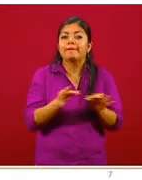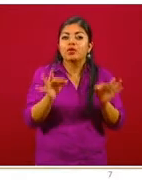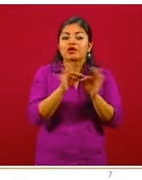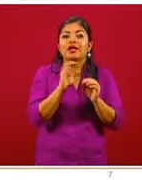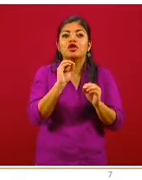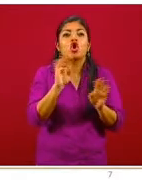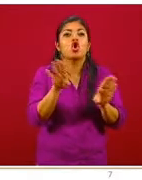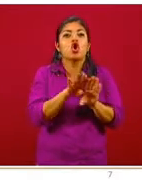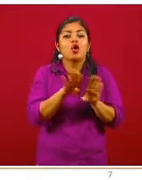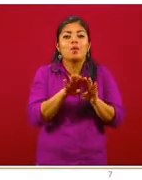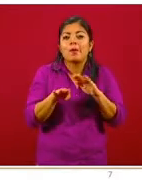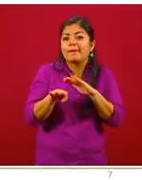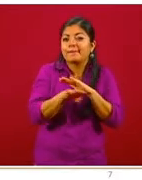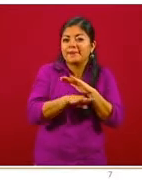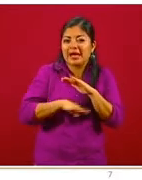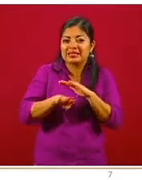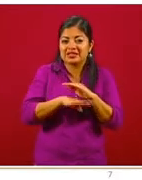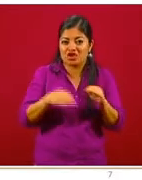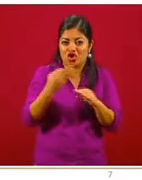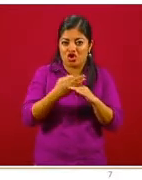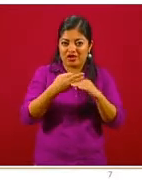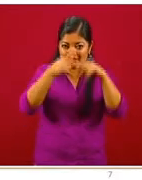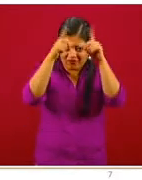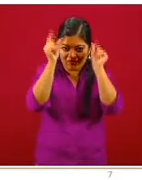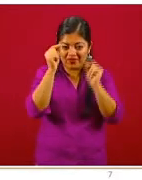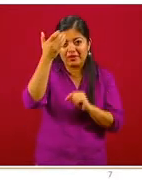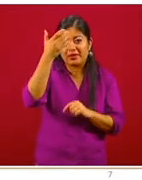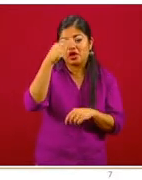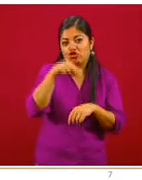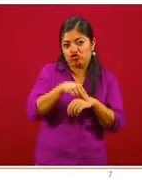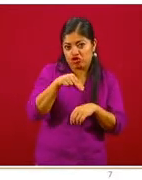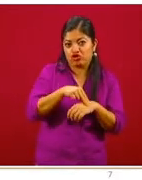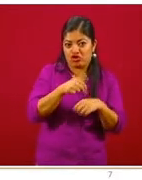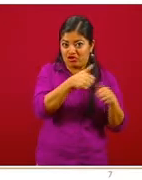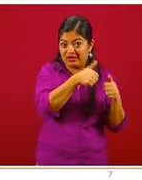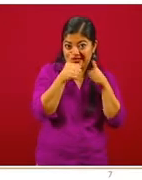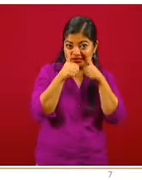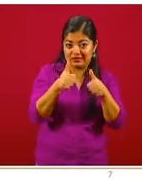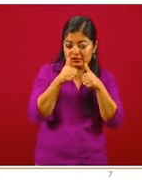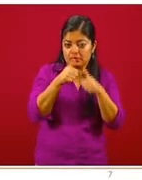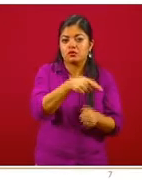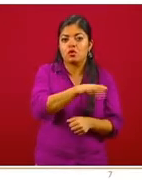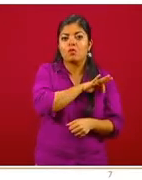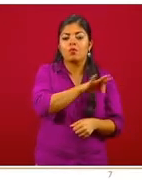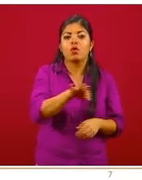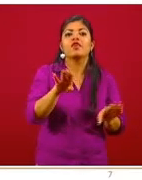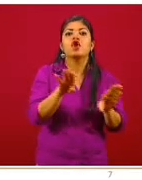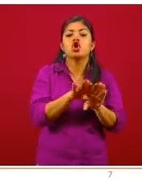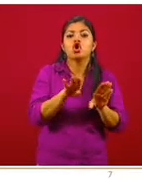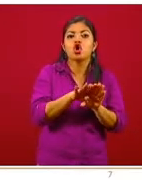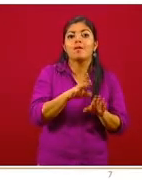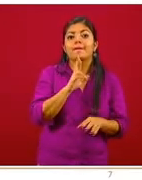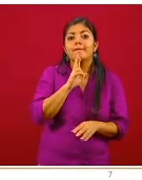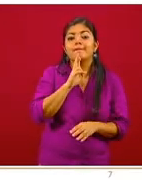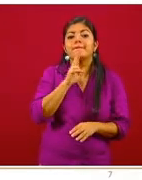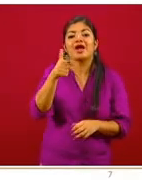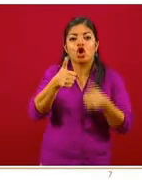most basic and the most simple protocols for medical services,